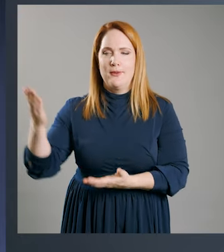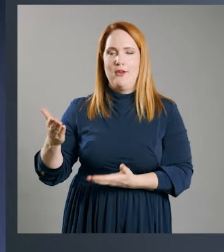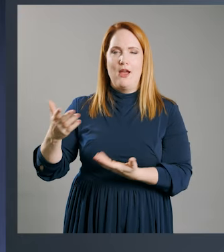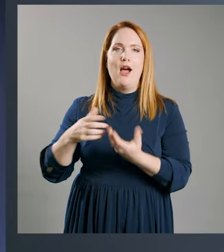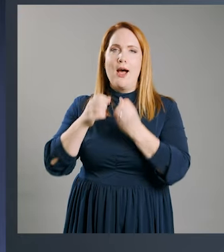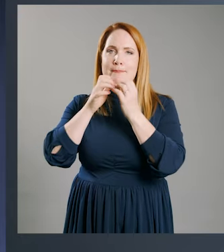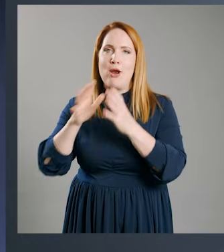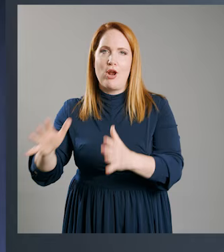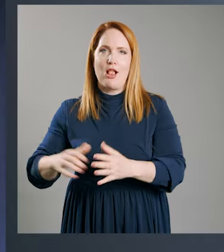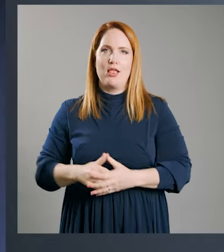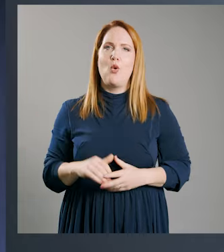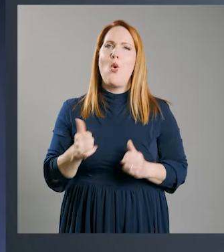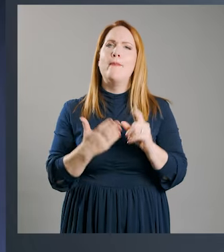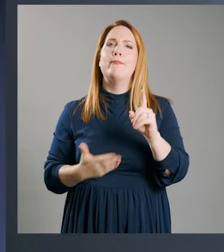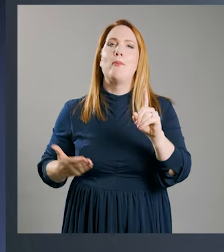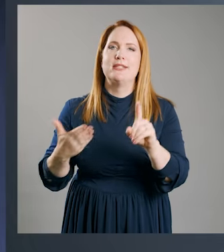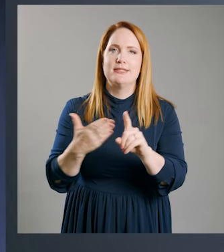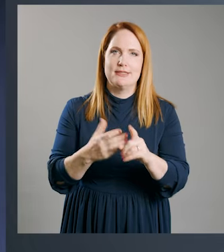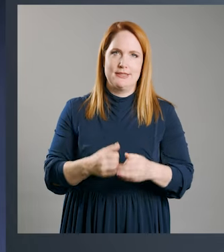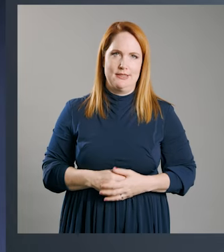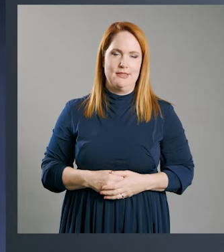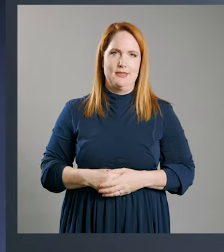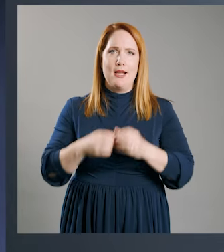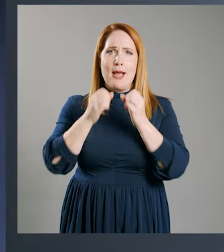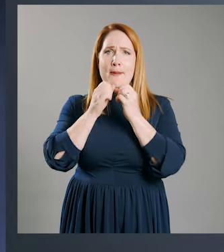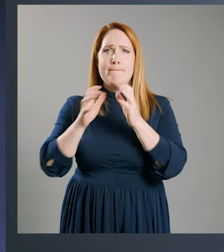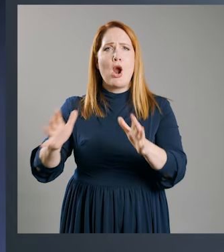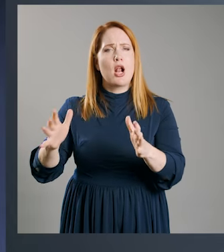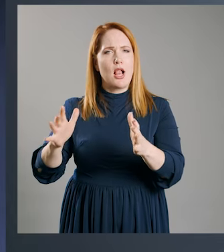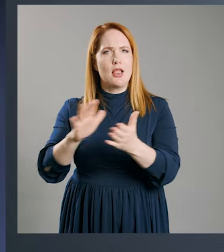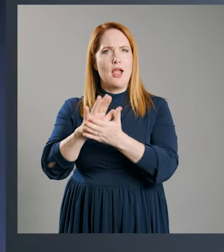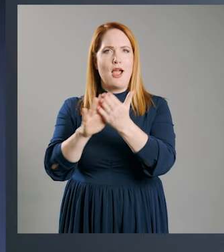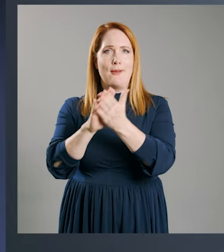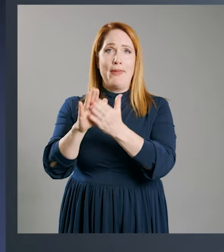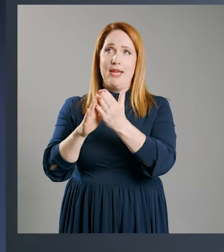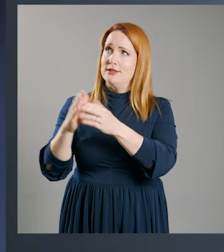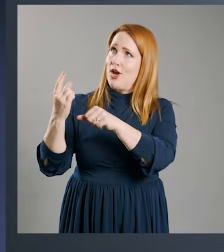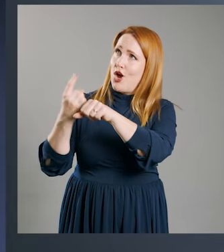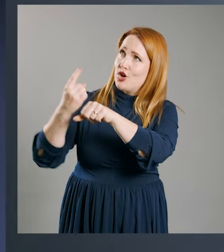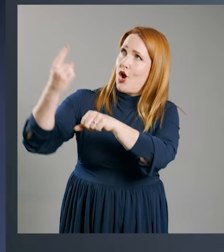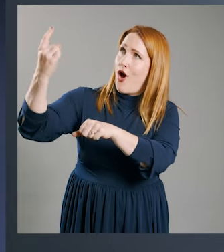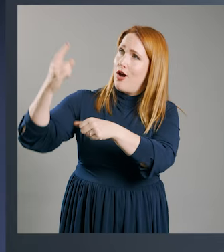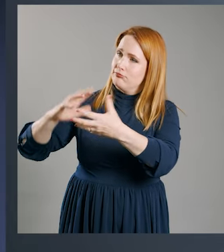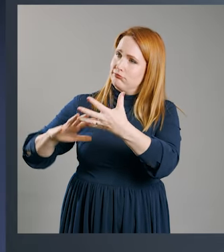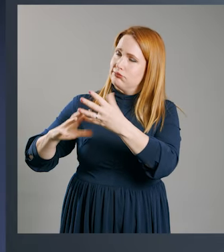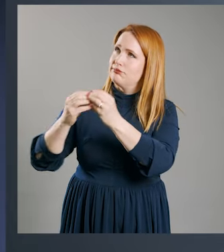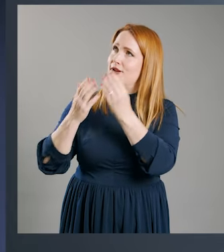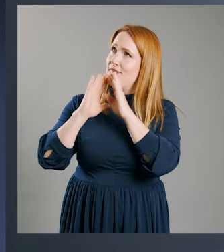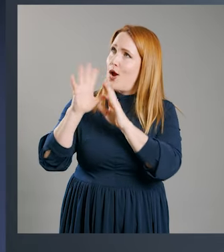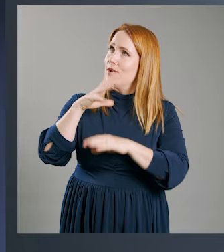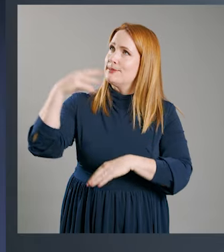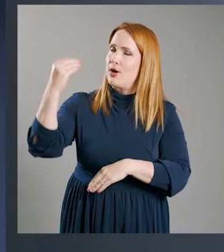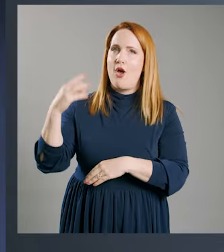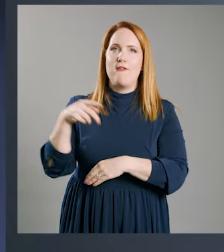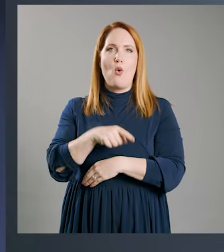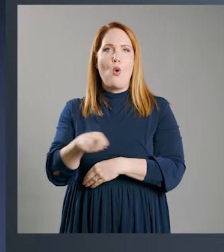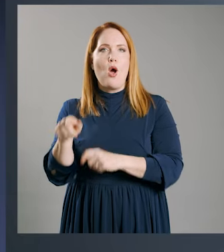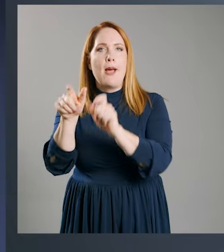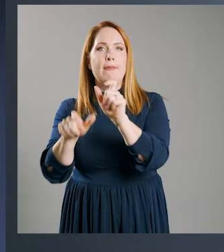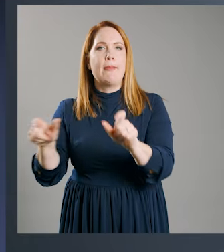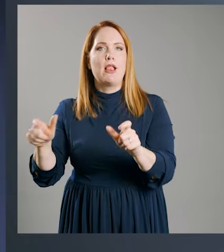different purpose. Miracles are works of wonder done by God, by his Holy Spirit,